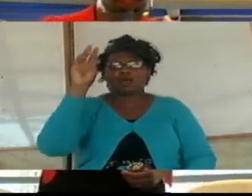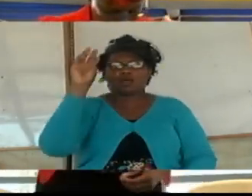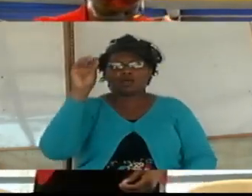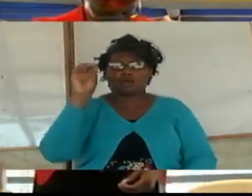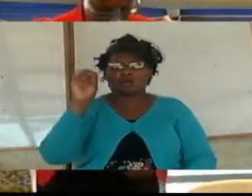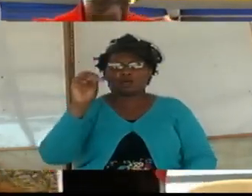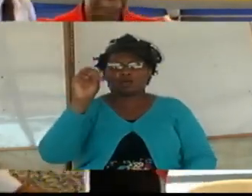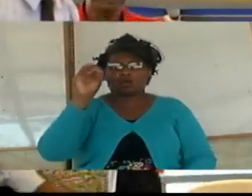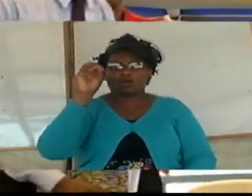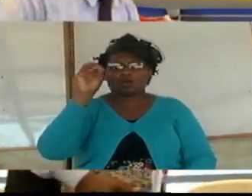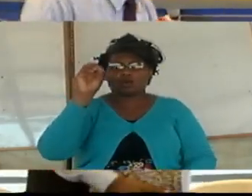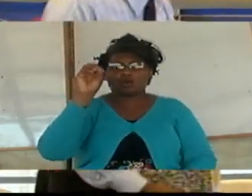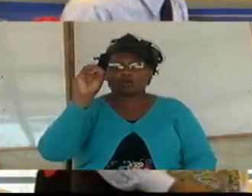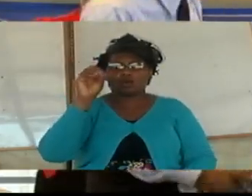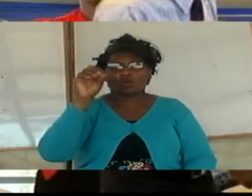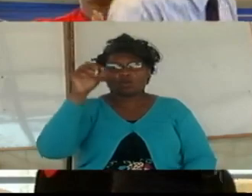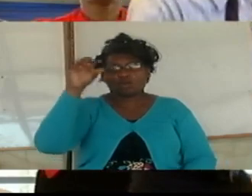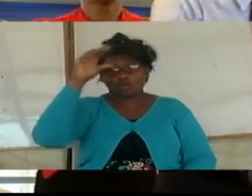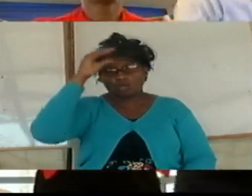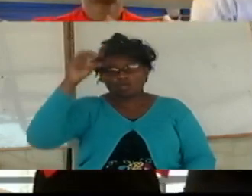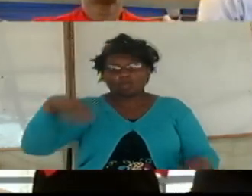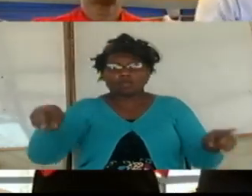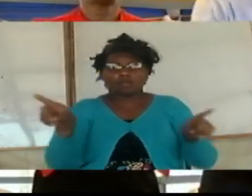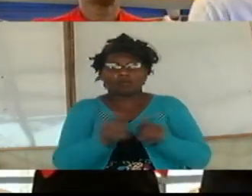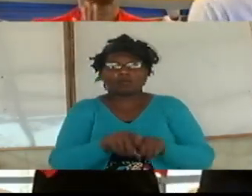and to speak as thus say the Lord. God bless you, sir.